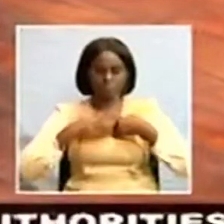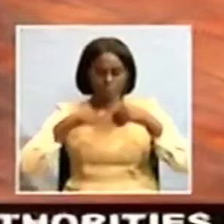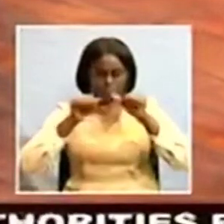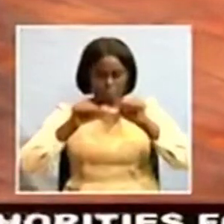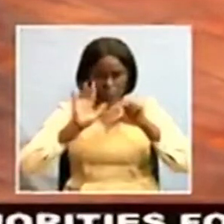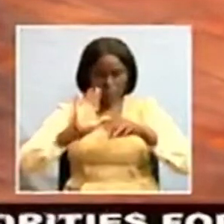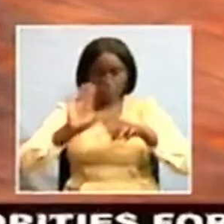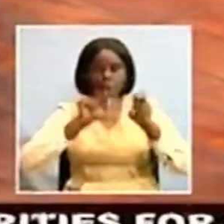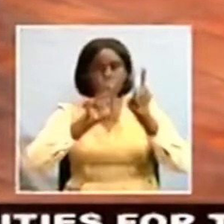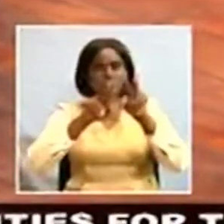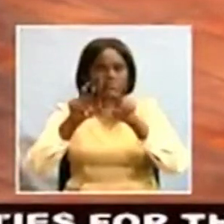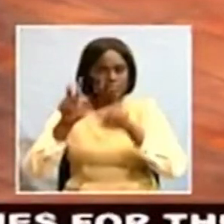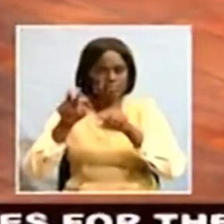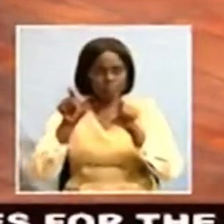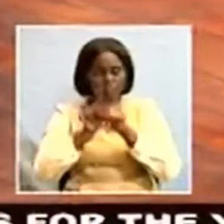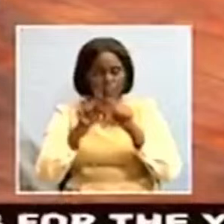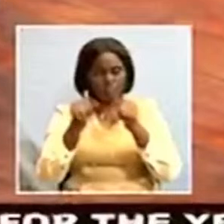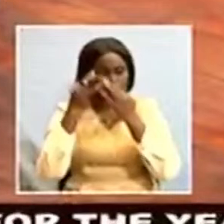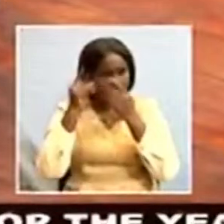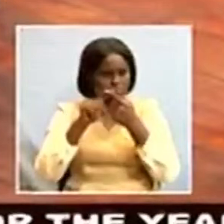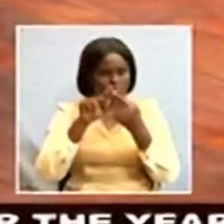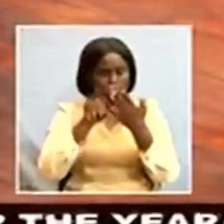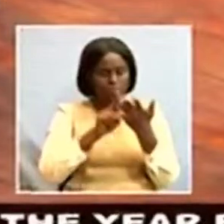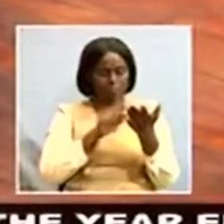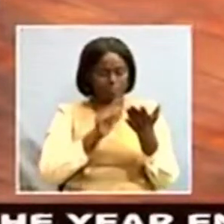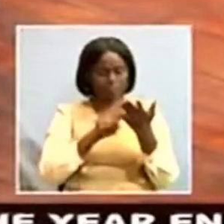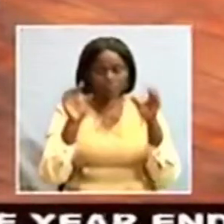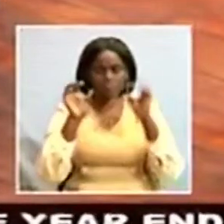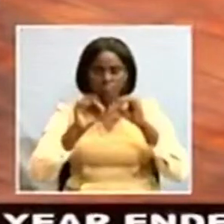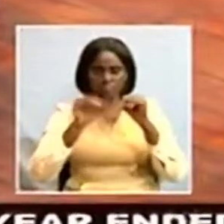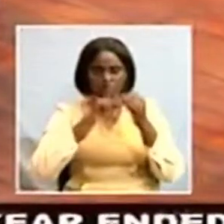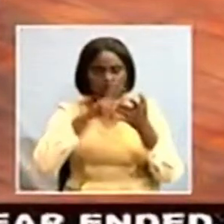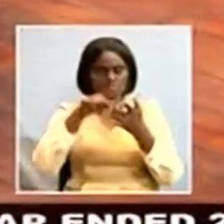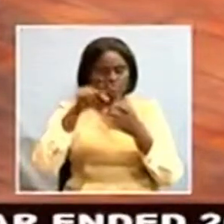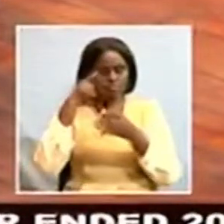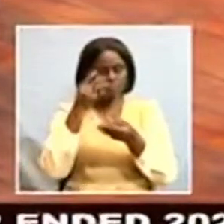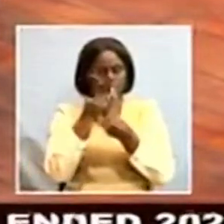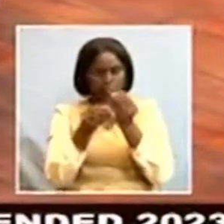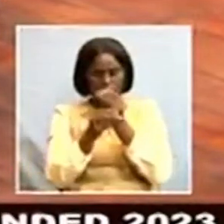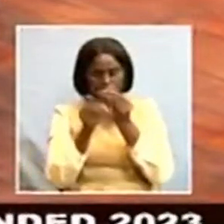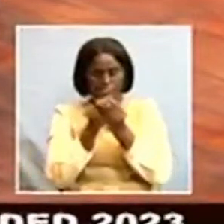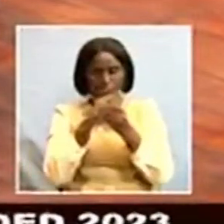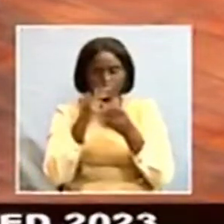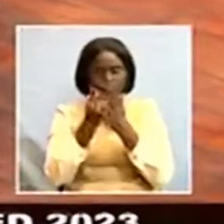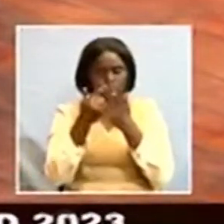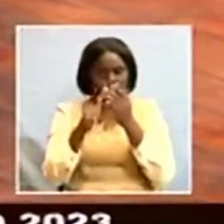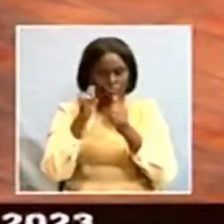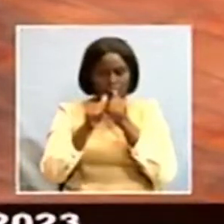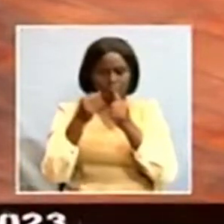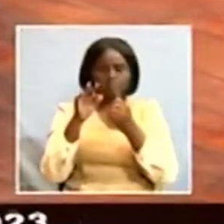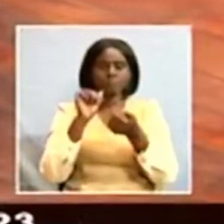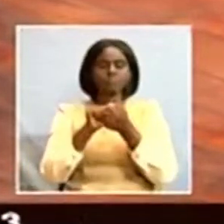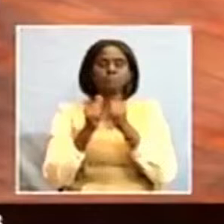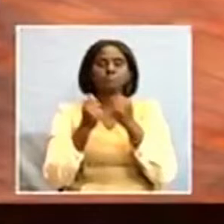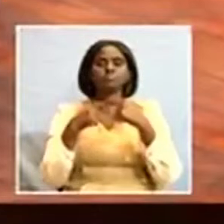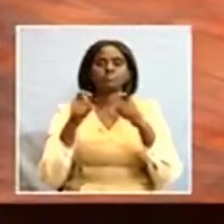auditor's observation and wishes to report that non-payment of statutory obligations was due to liquidity challenges.